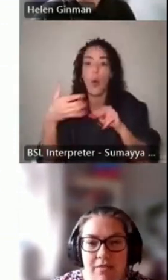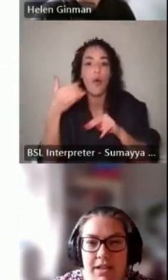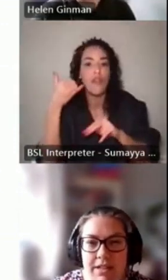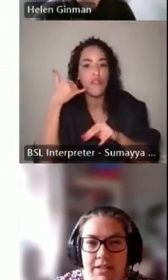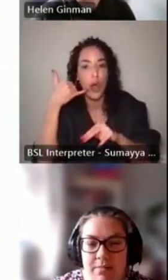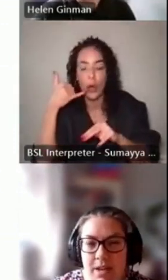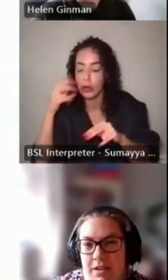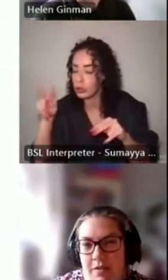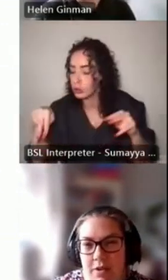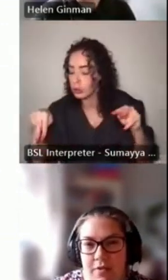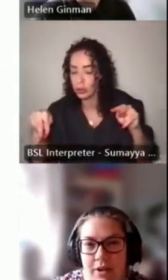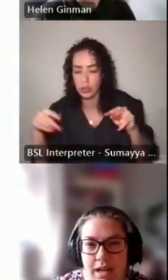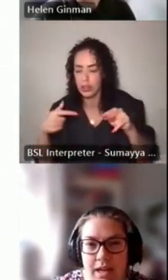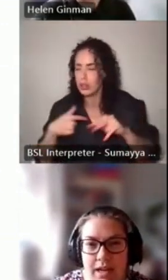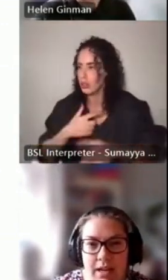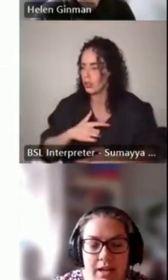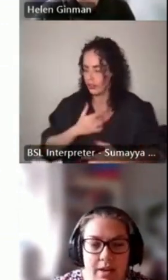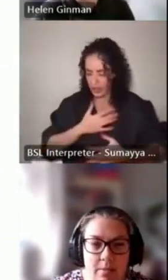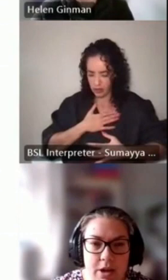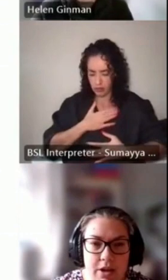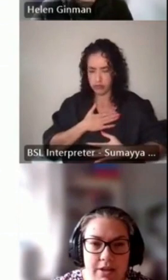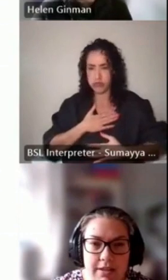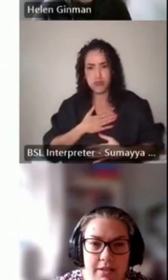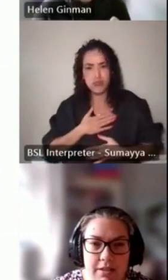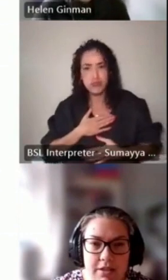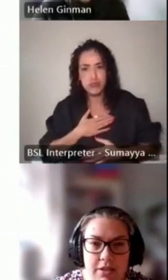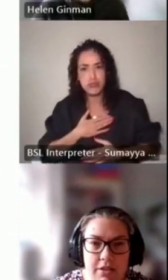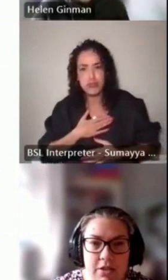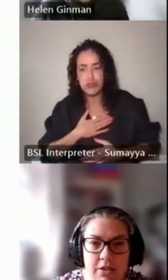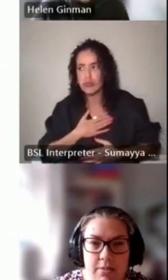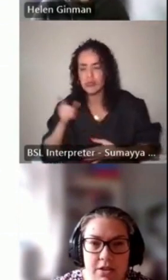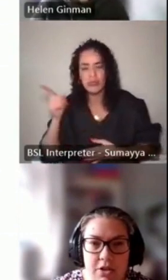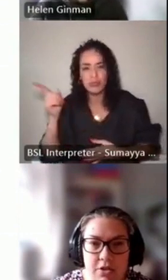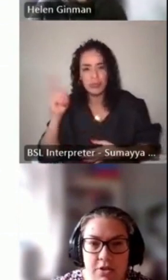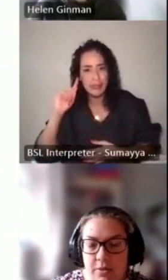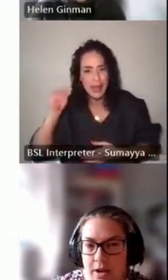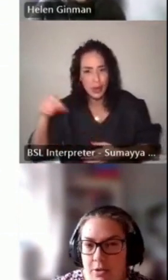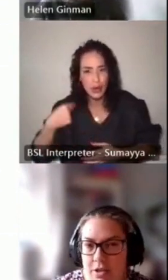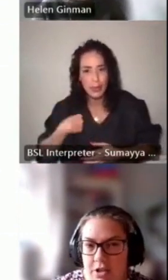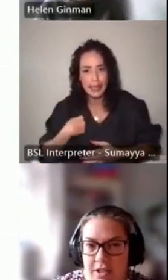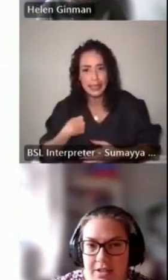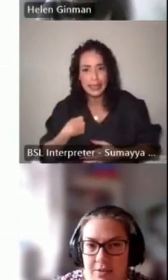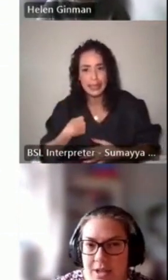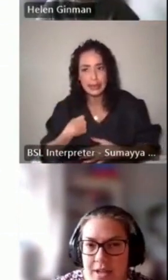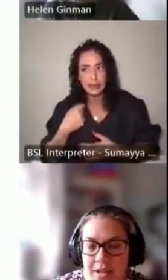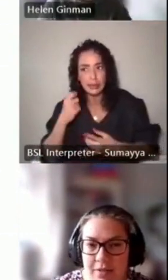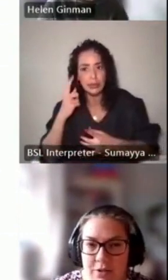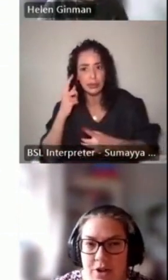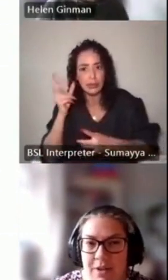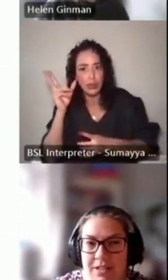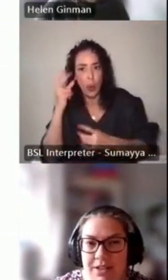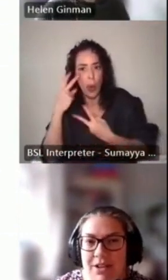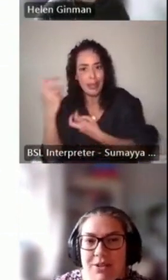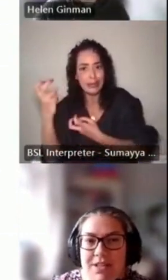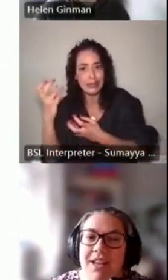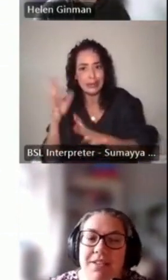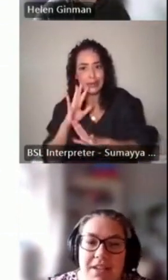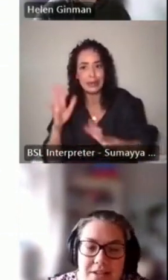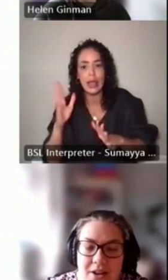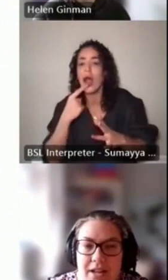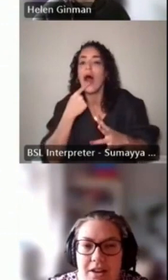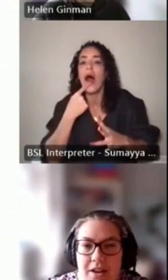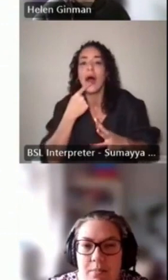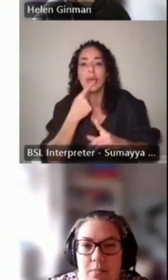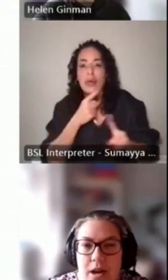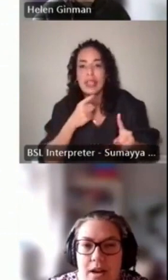and it really doesn't make you feel very heard and understood. So just making sure, I'm not suggesting that we give direct eye